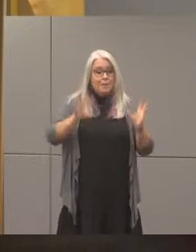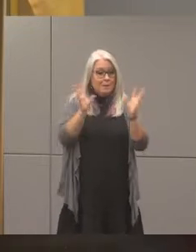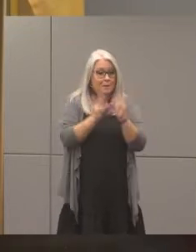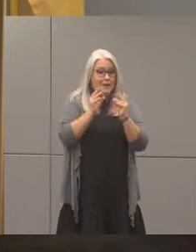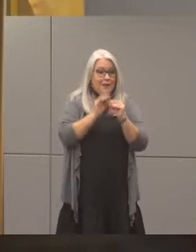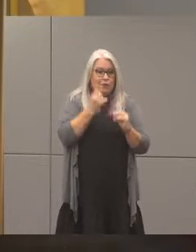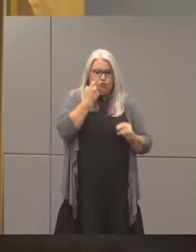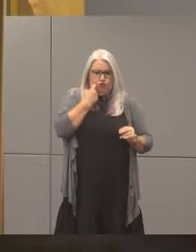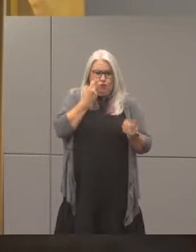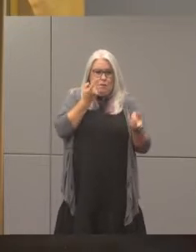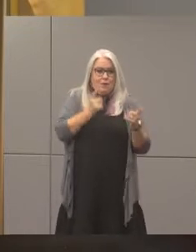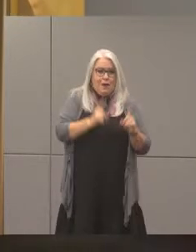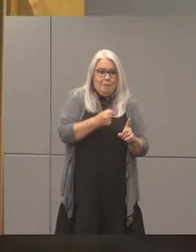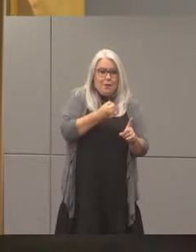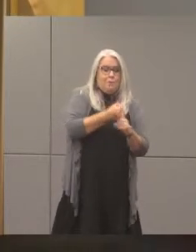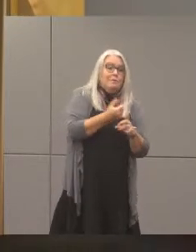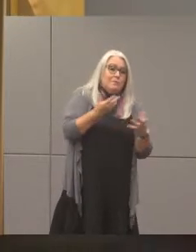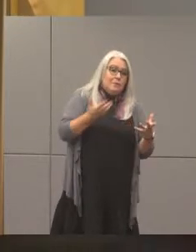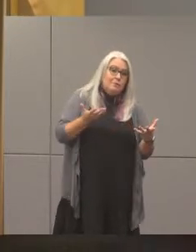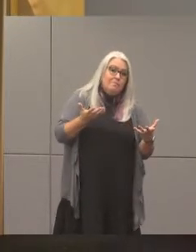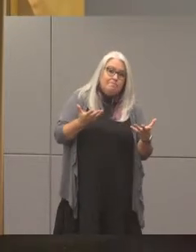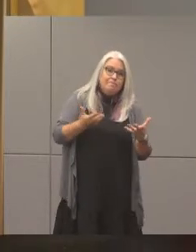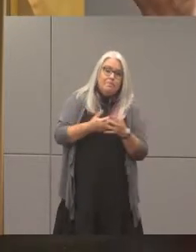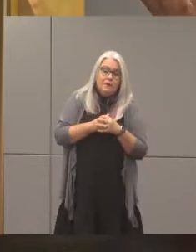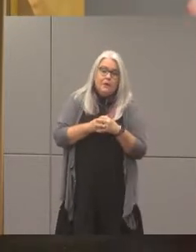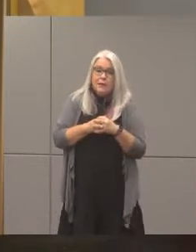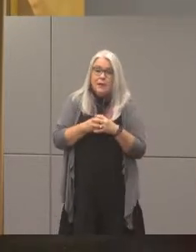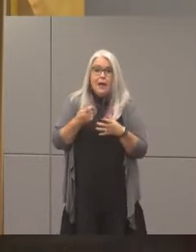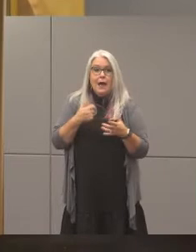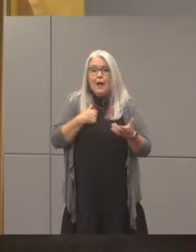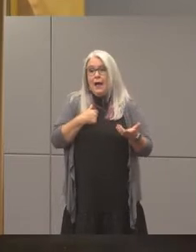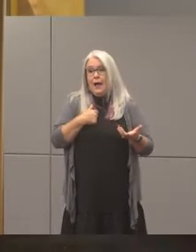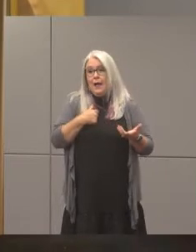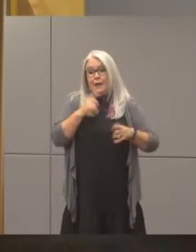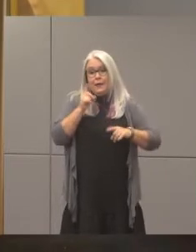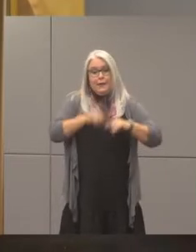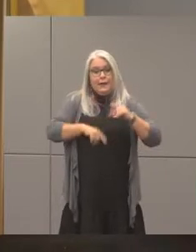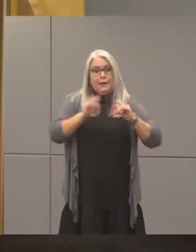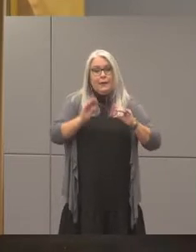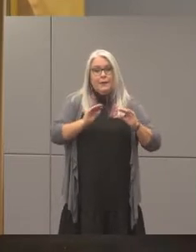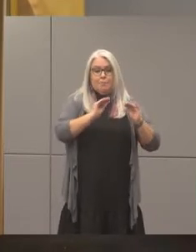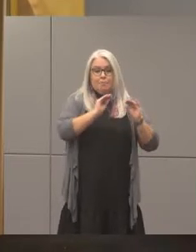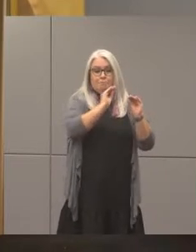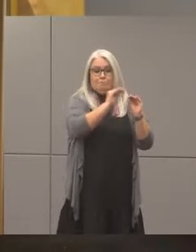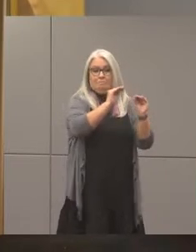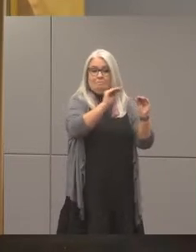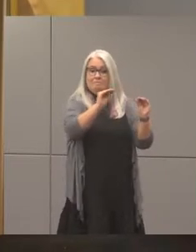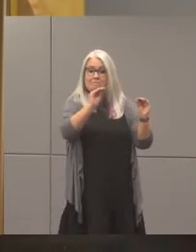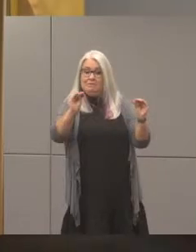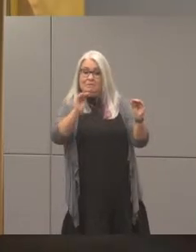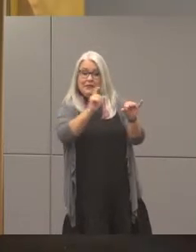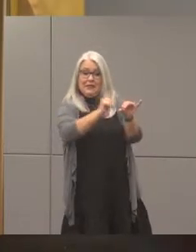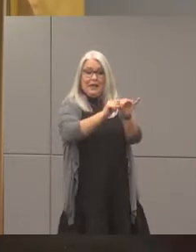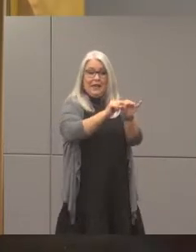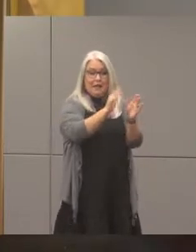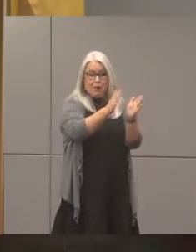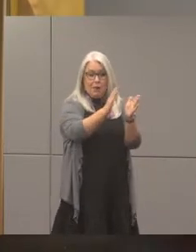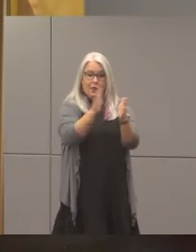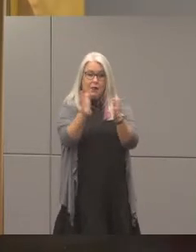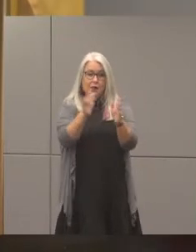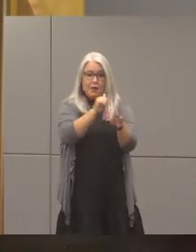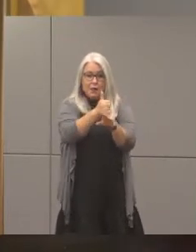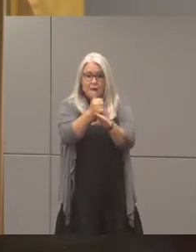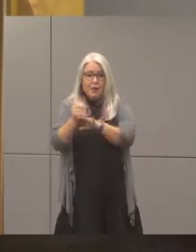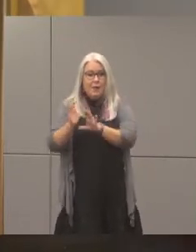place where that had happened. You know, I can't put things on a timetable, I wish I could, but